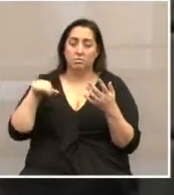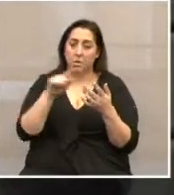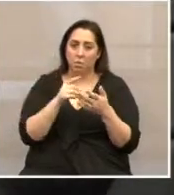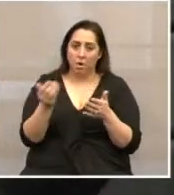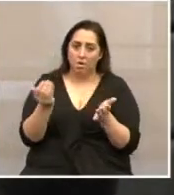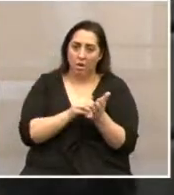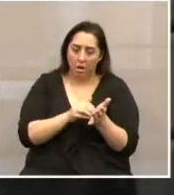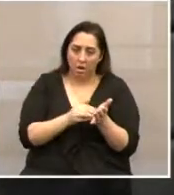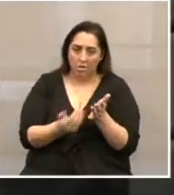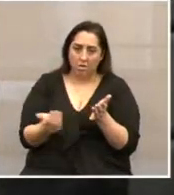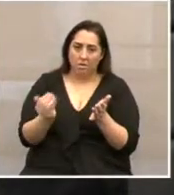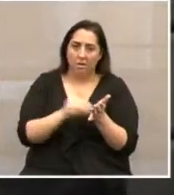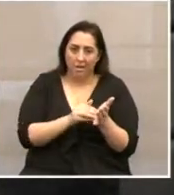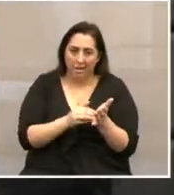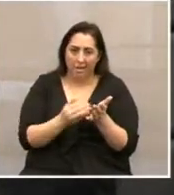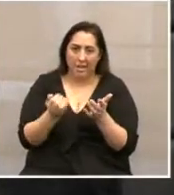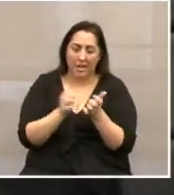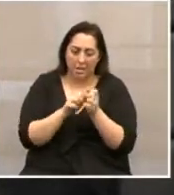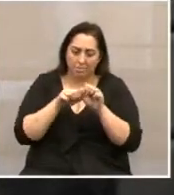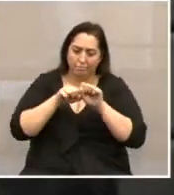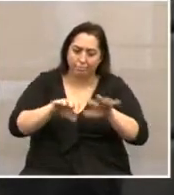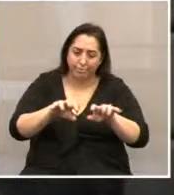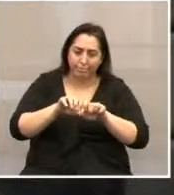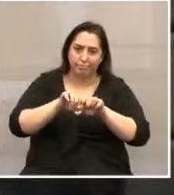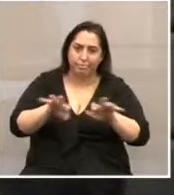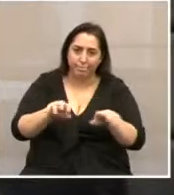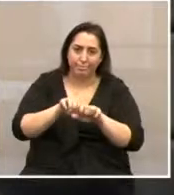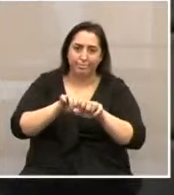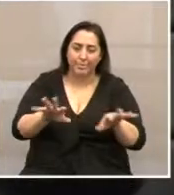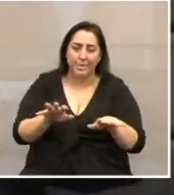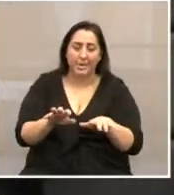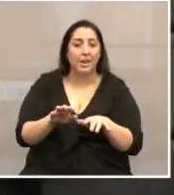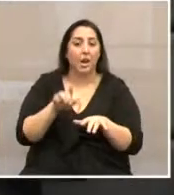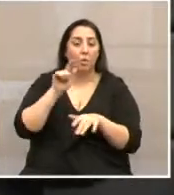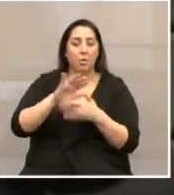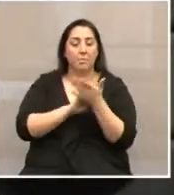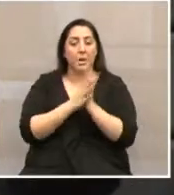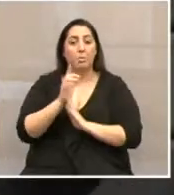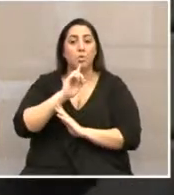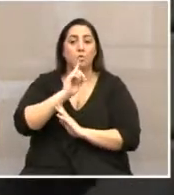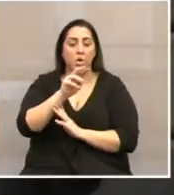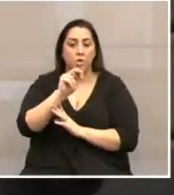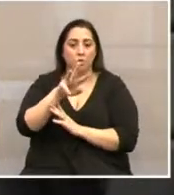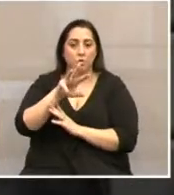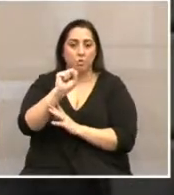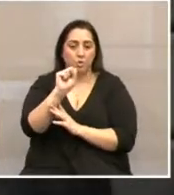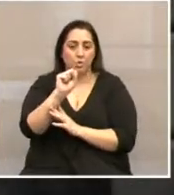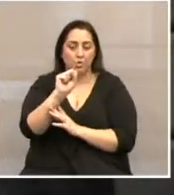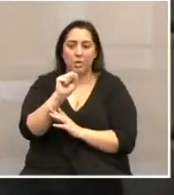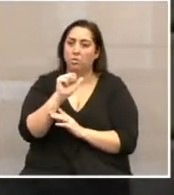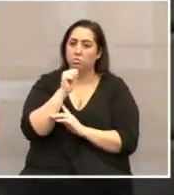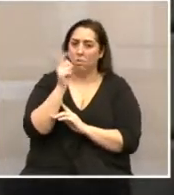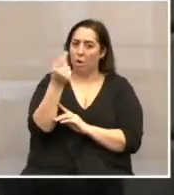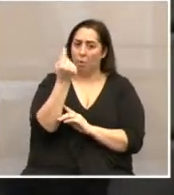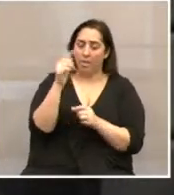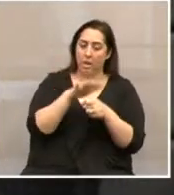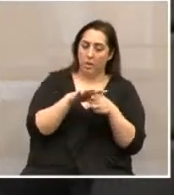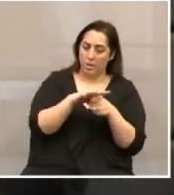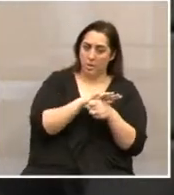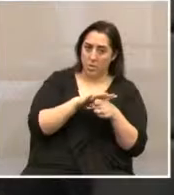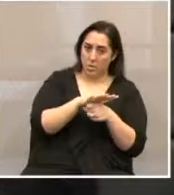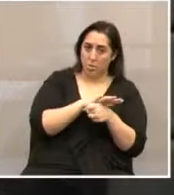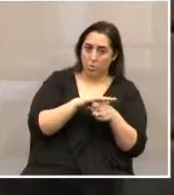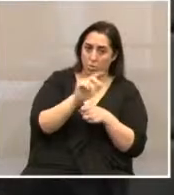reproduce this misinformation as real factual news. And this is coming from, not just local stations, but